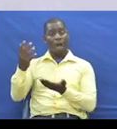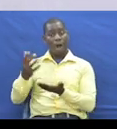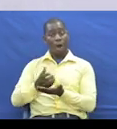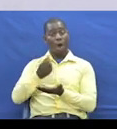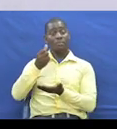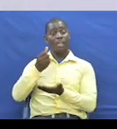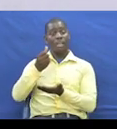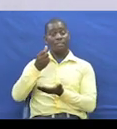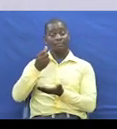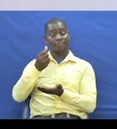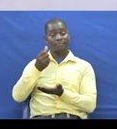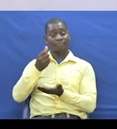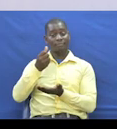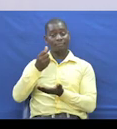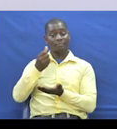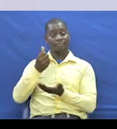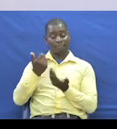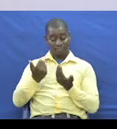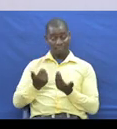is obtained